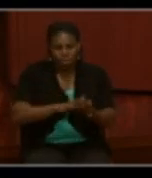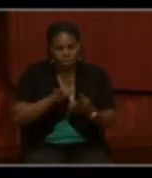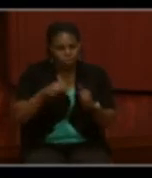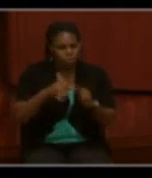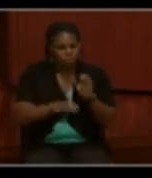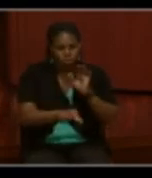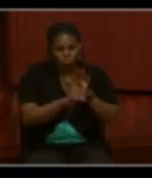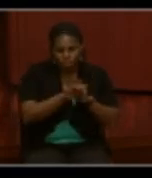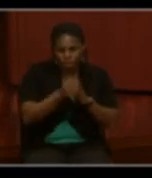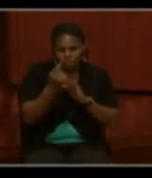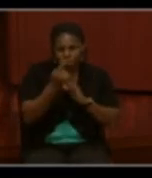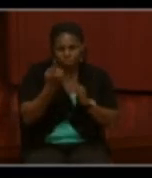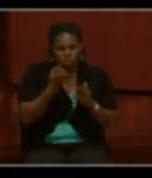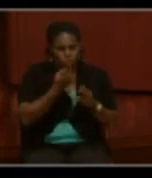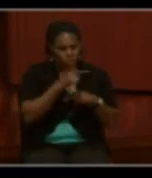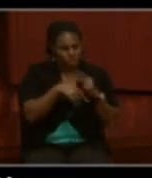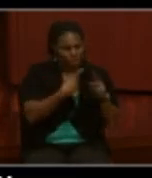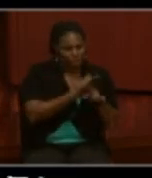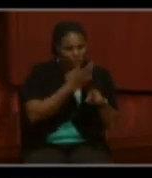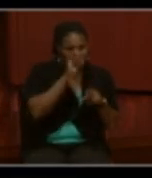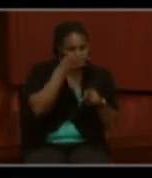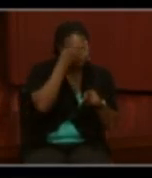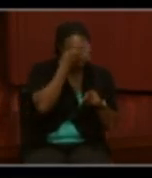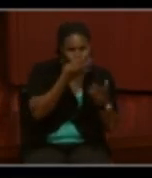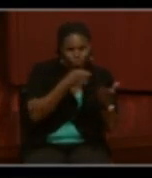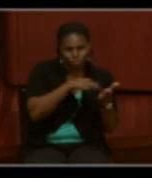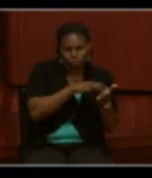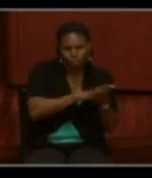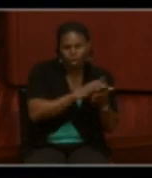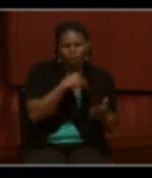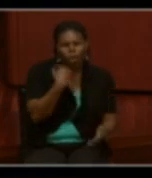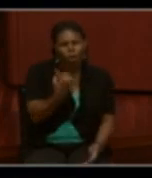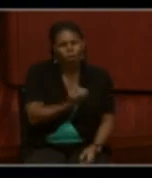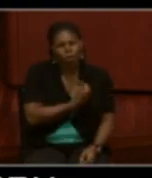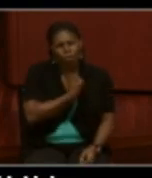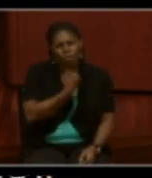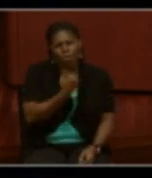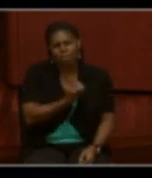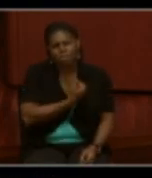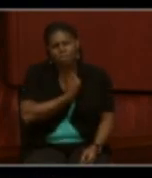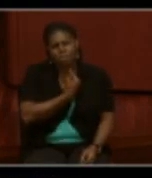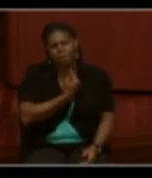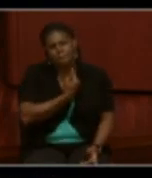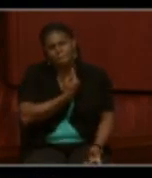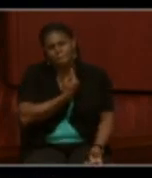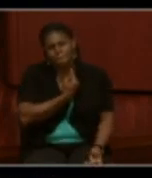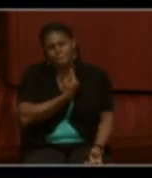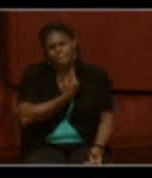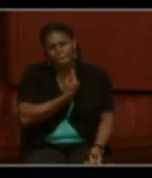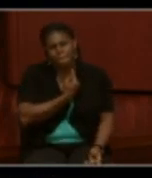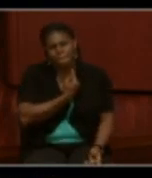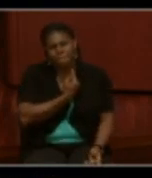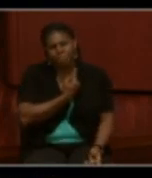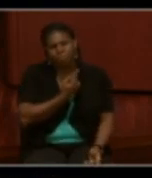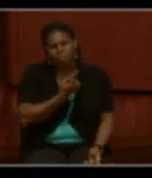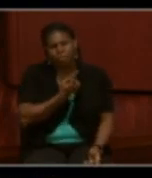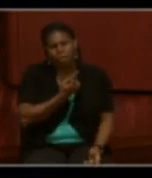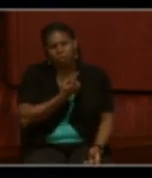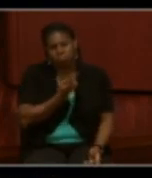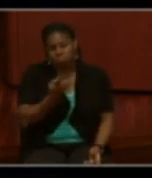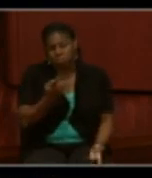an individual in one type of federal record, always go based on one piece of information you